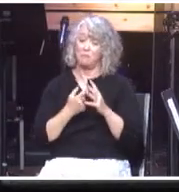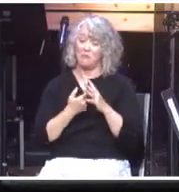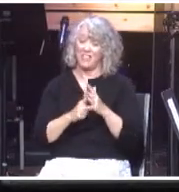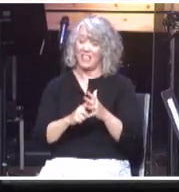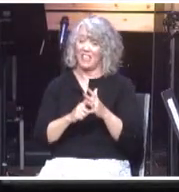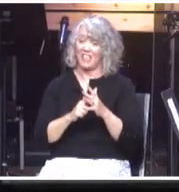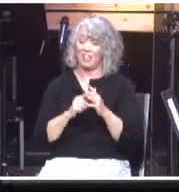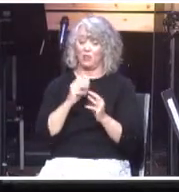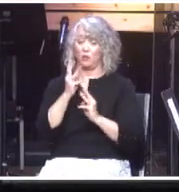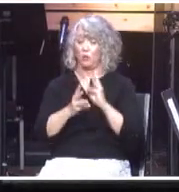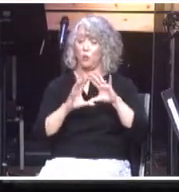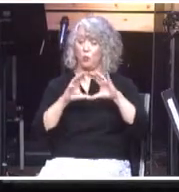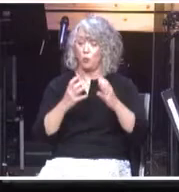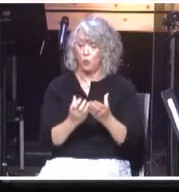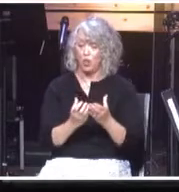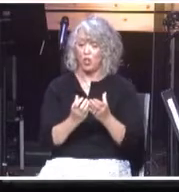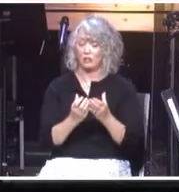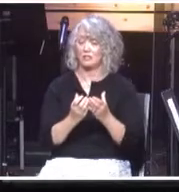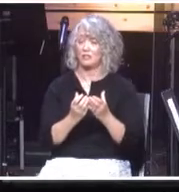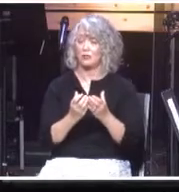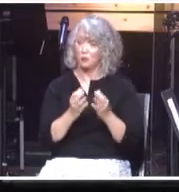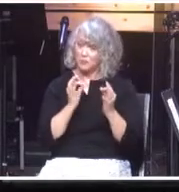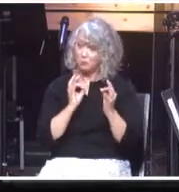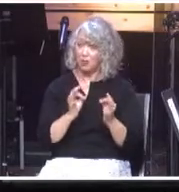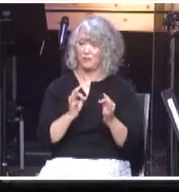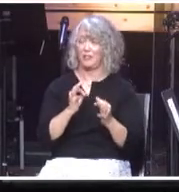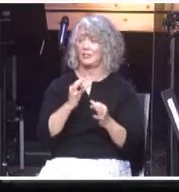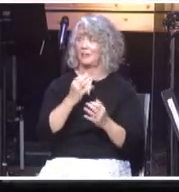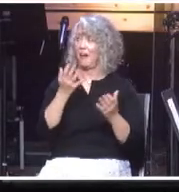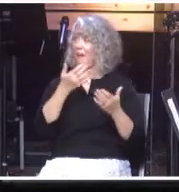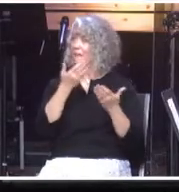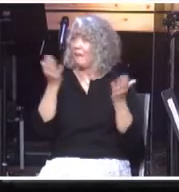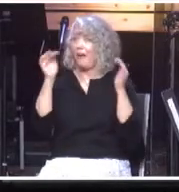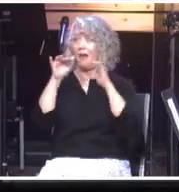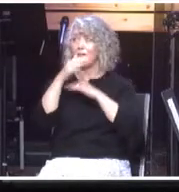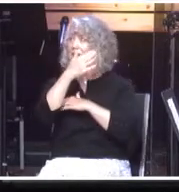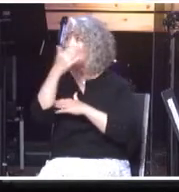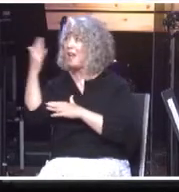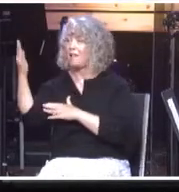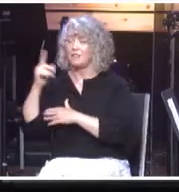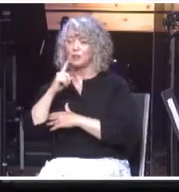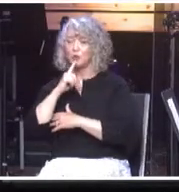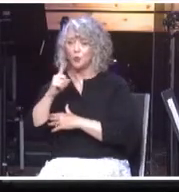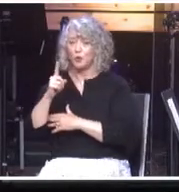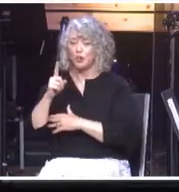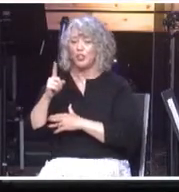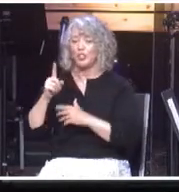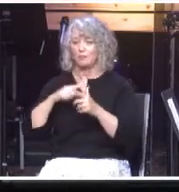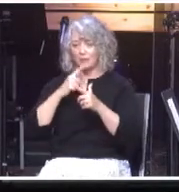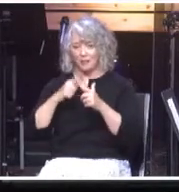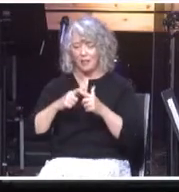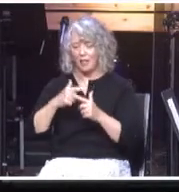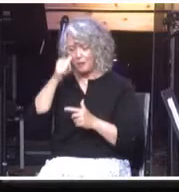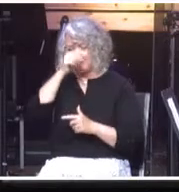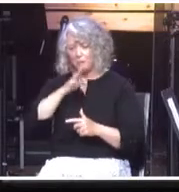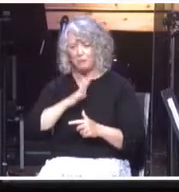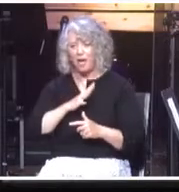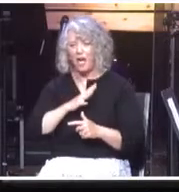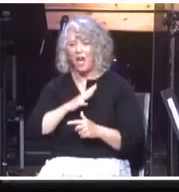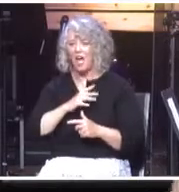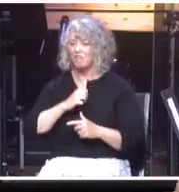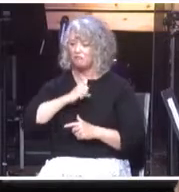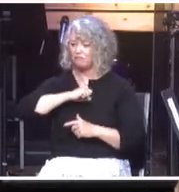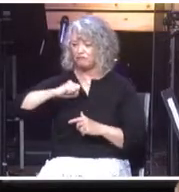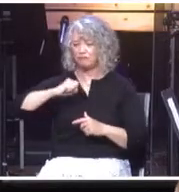above, along with the inception of the human race by Almighty God. However, as a result of man's